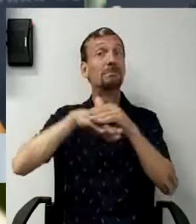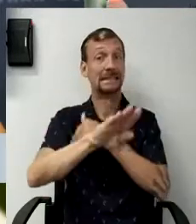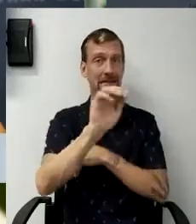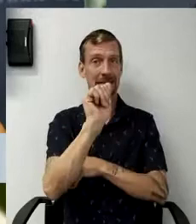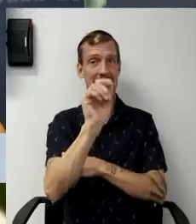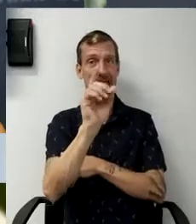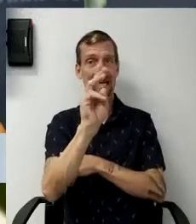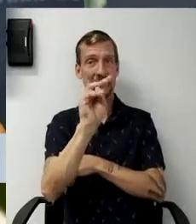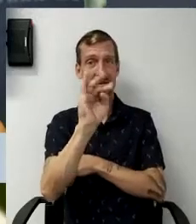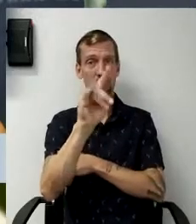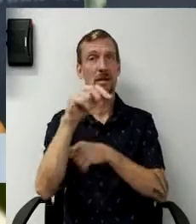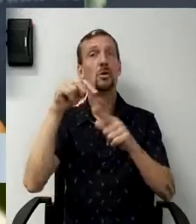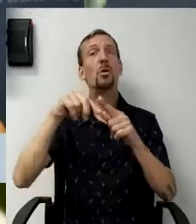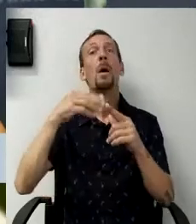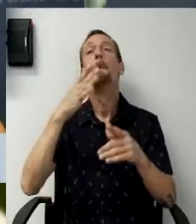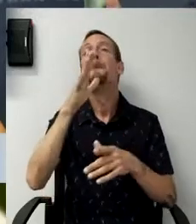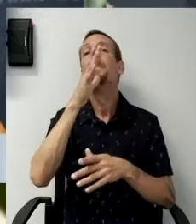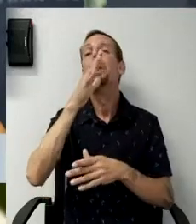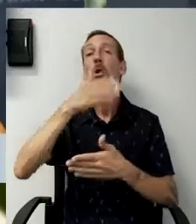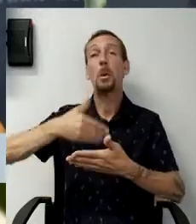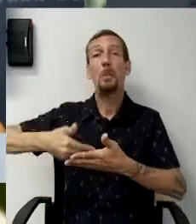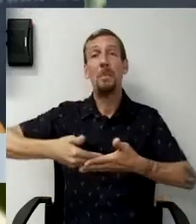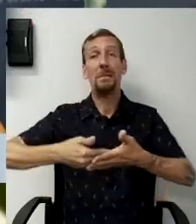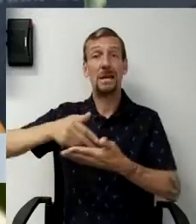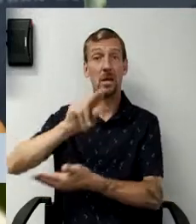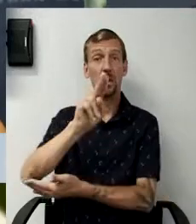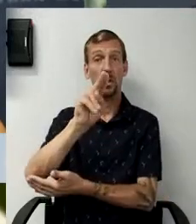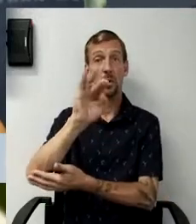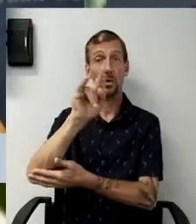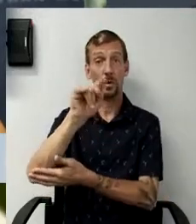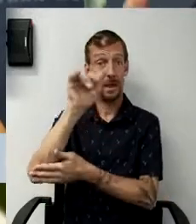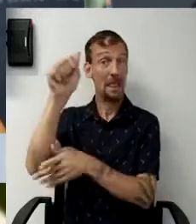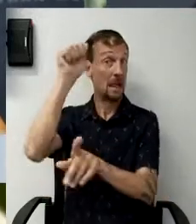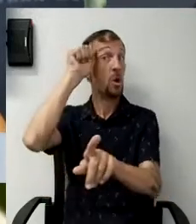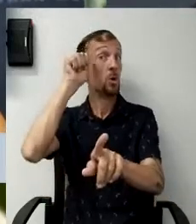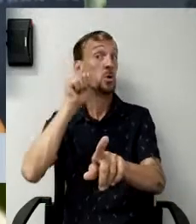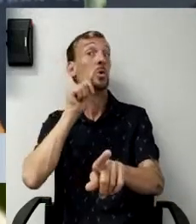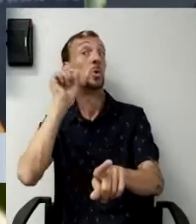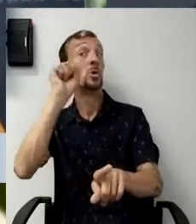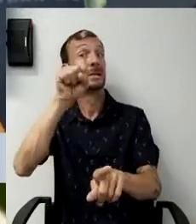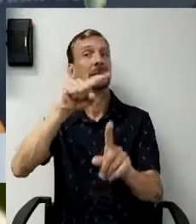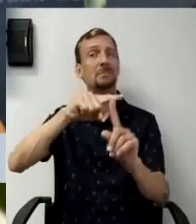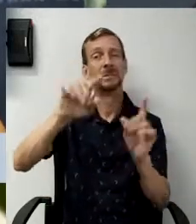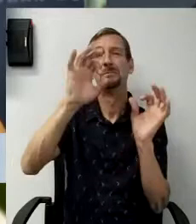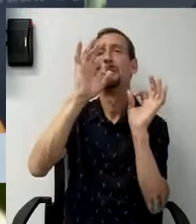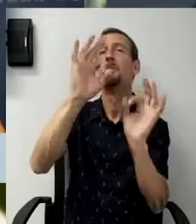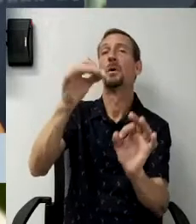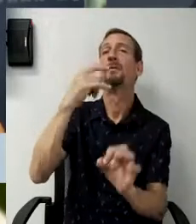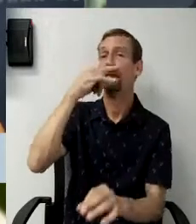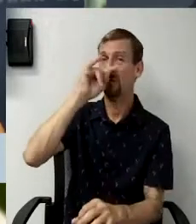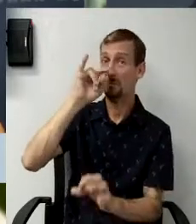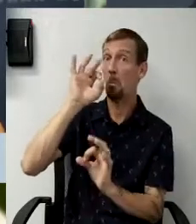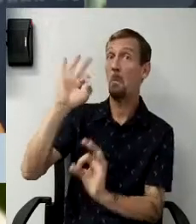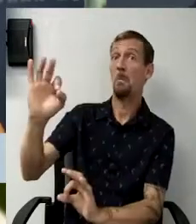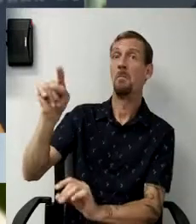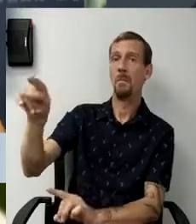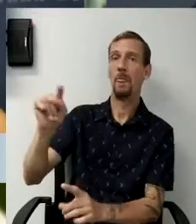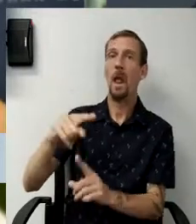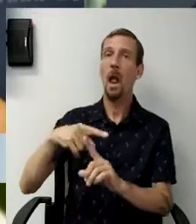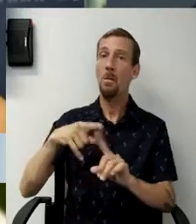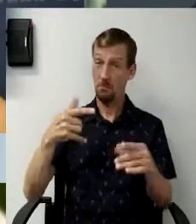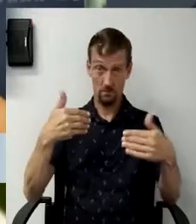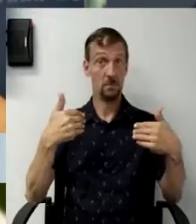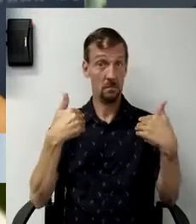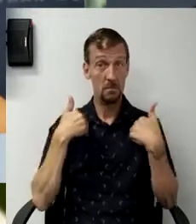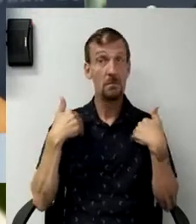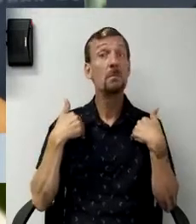we're admitting them to our mother-baby unit, which is an adult unit, but it's perfect for having kids as well. But we have